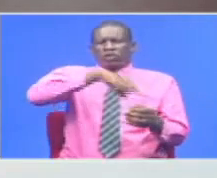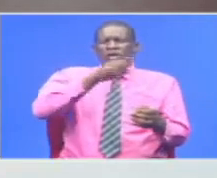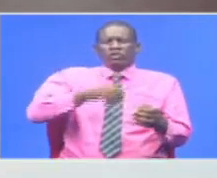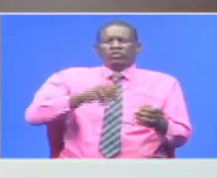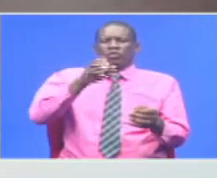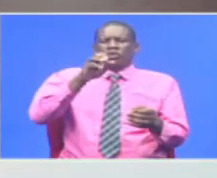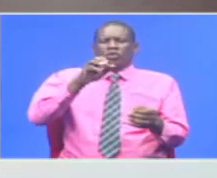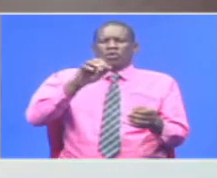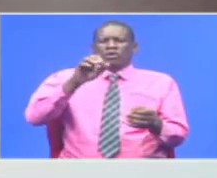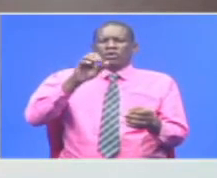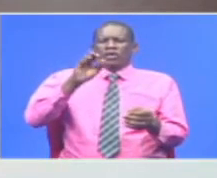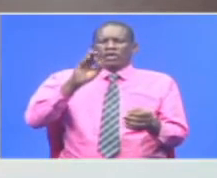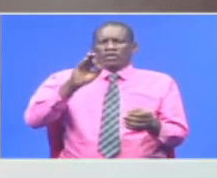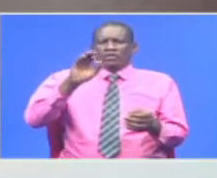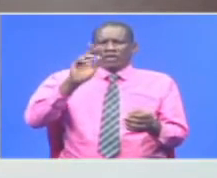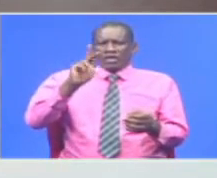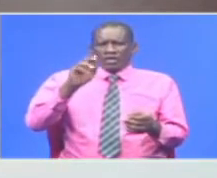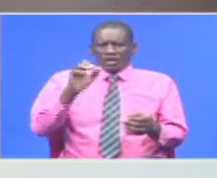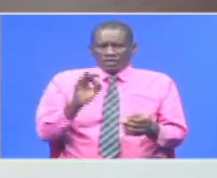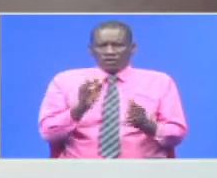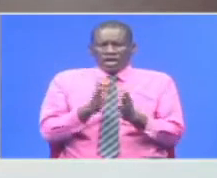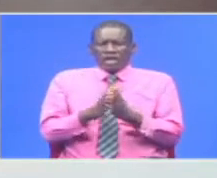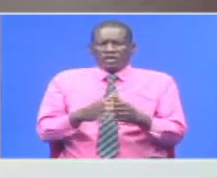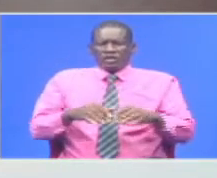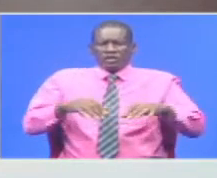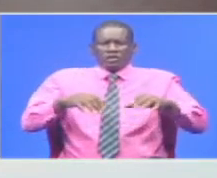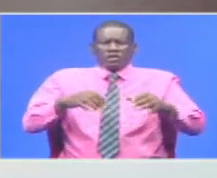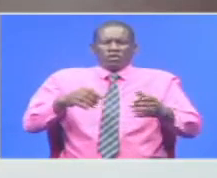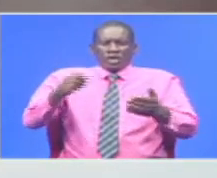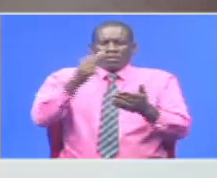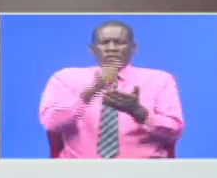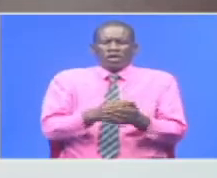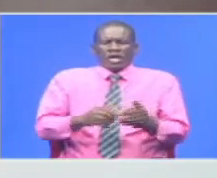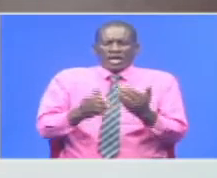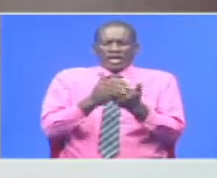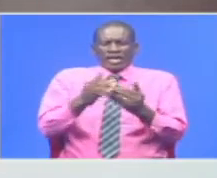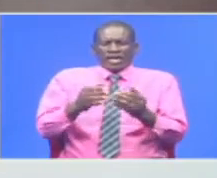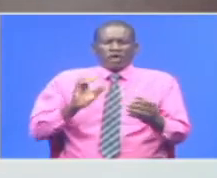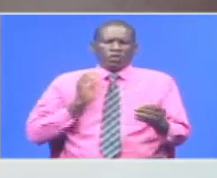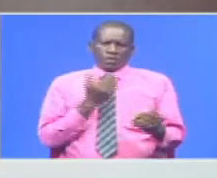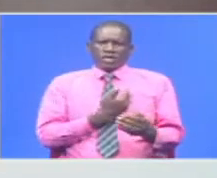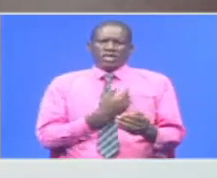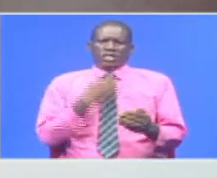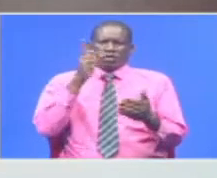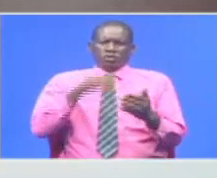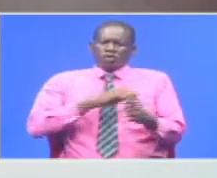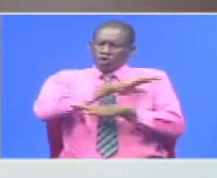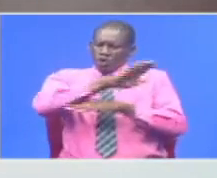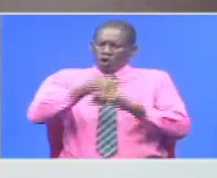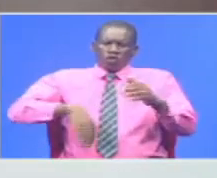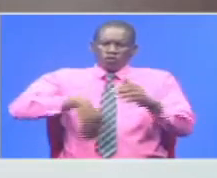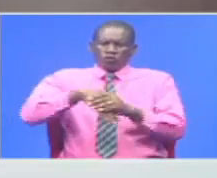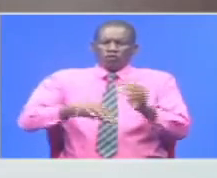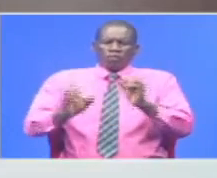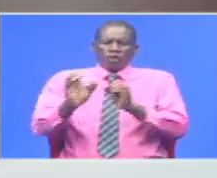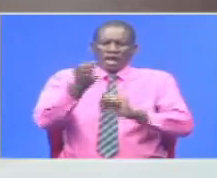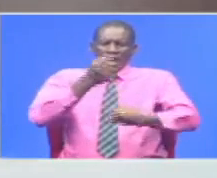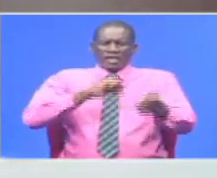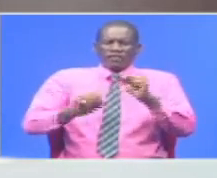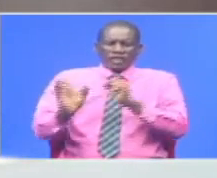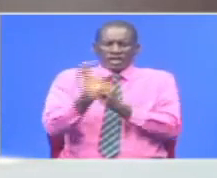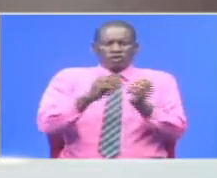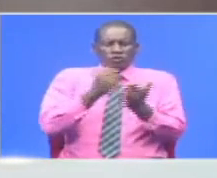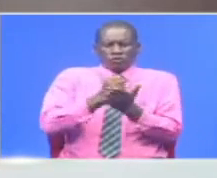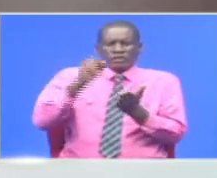Federation and the creation of a caretaker committee. Failure to repeal this decision and all football activities in the country will remain